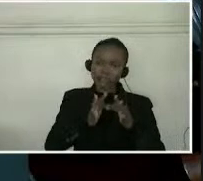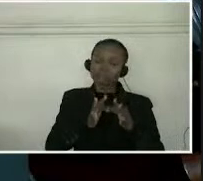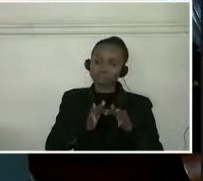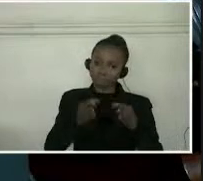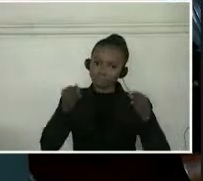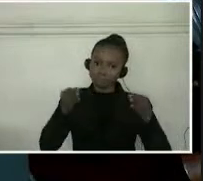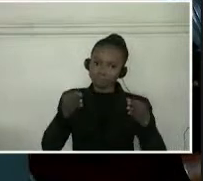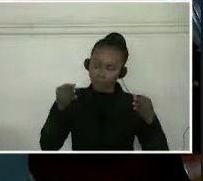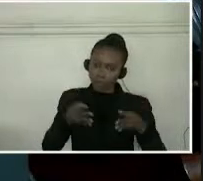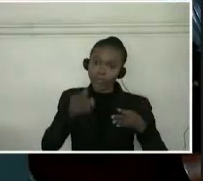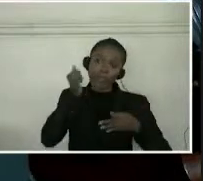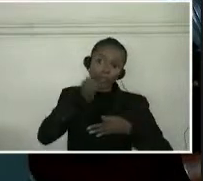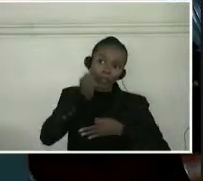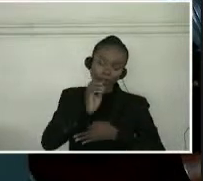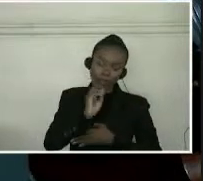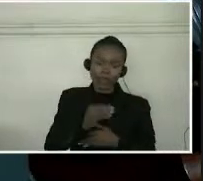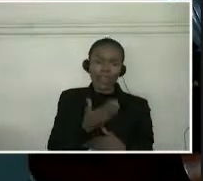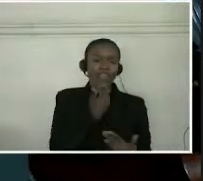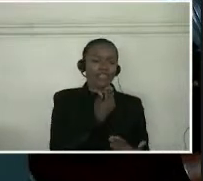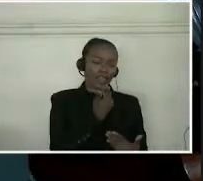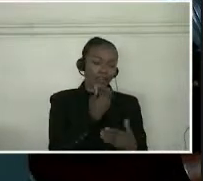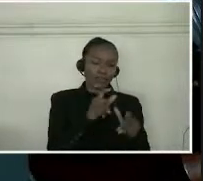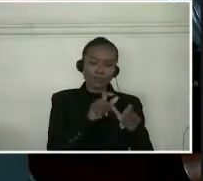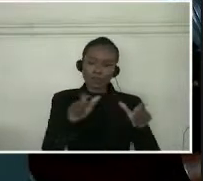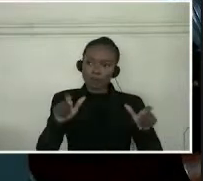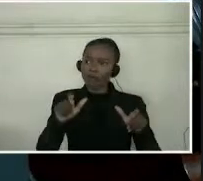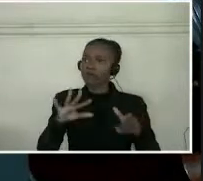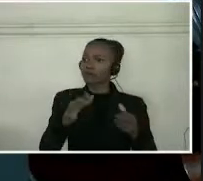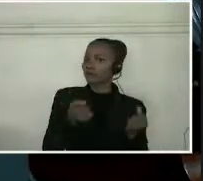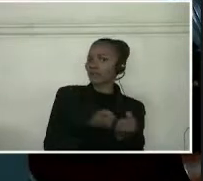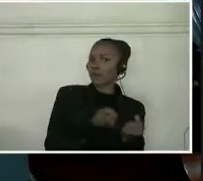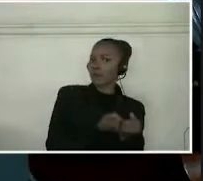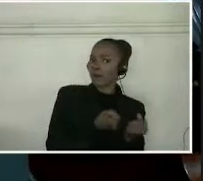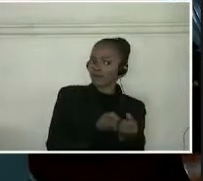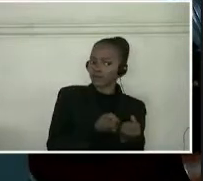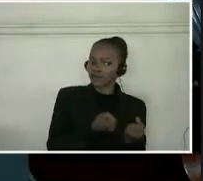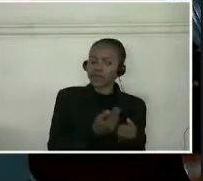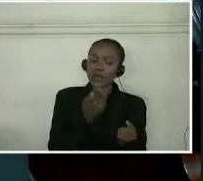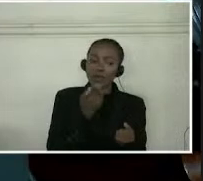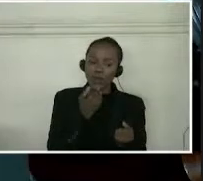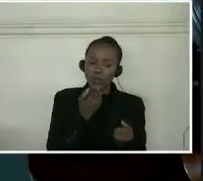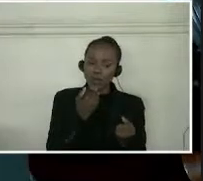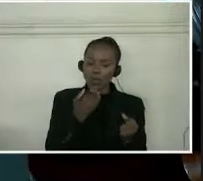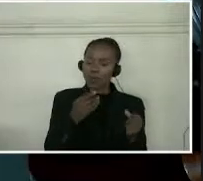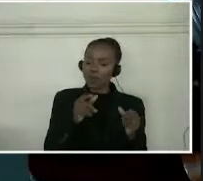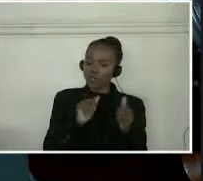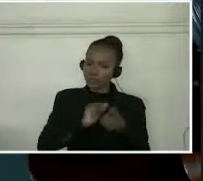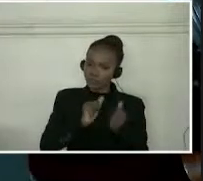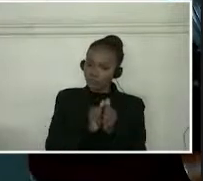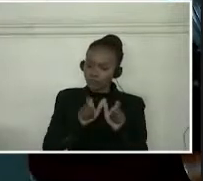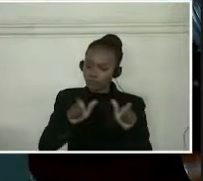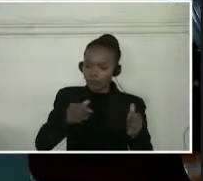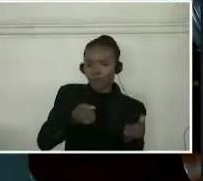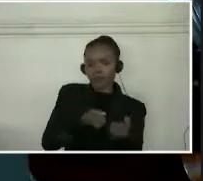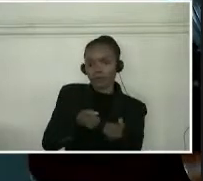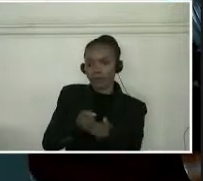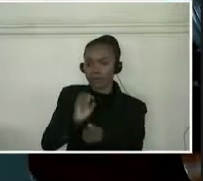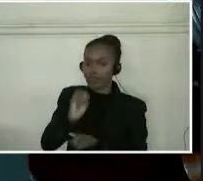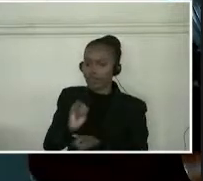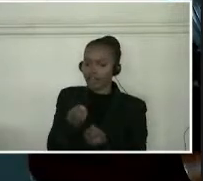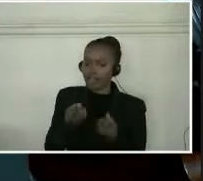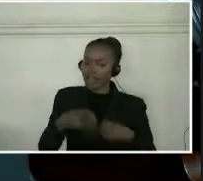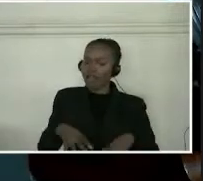individuals who have contributed to assist our athletes who were affected by the floods who lost their valuables aside from our everyday